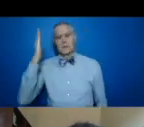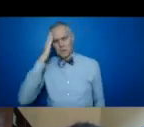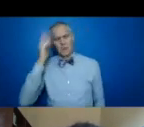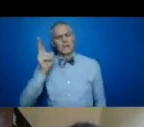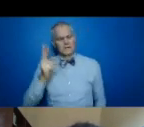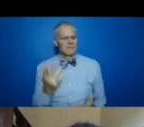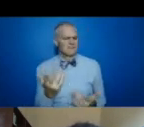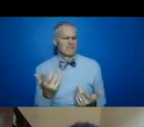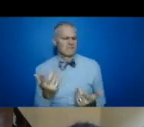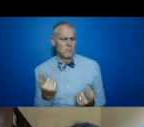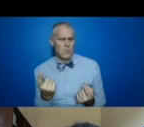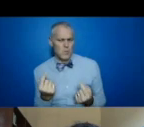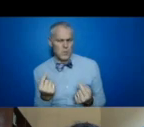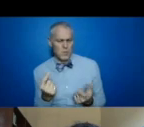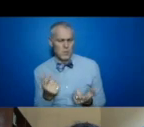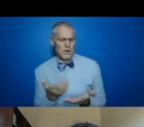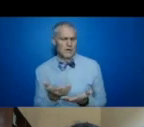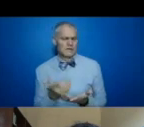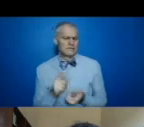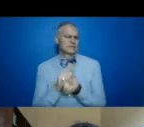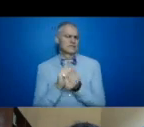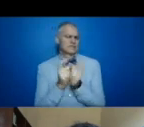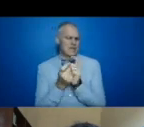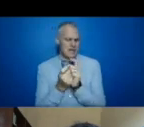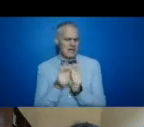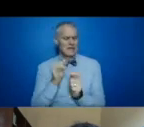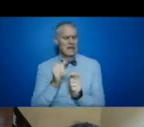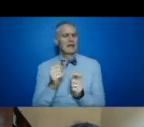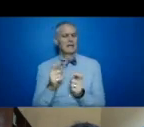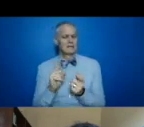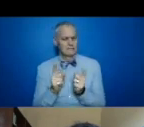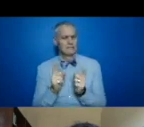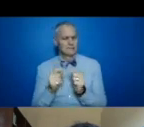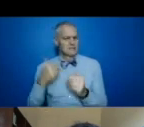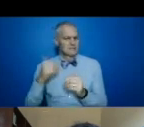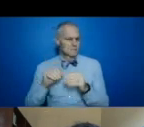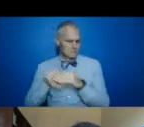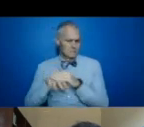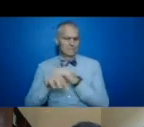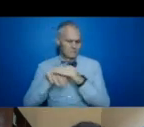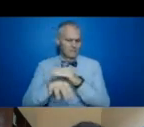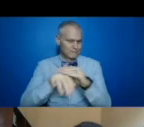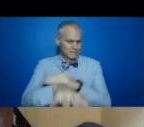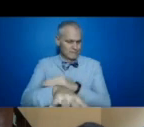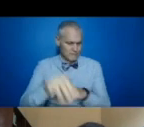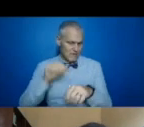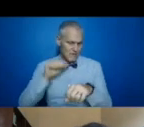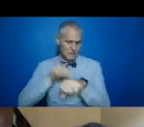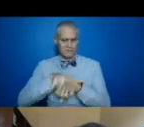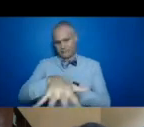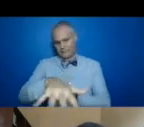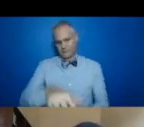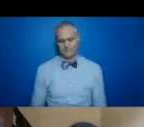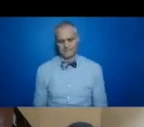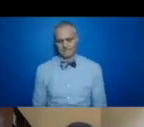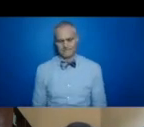might we do to change the continuing and compounding effects that history has produced for us? I've also